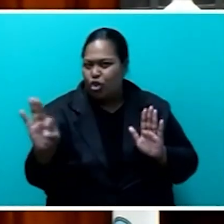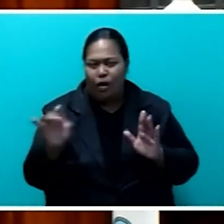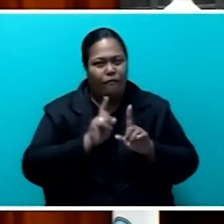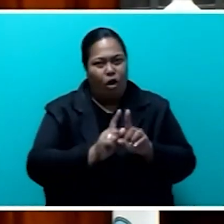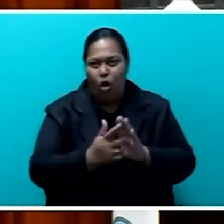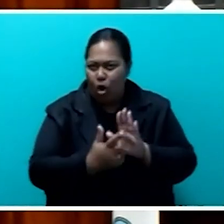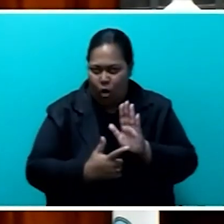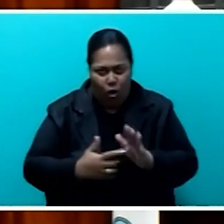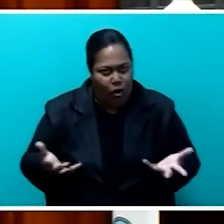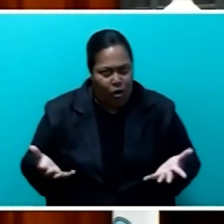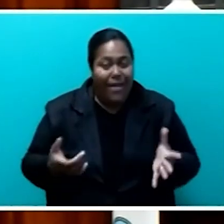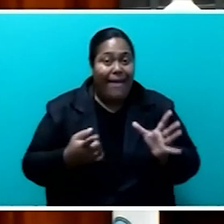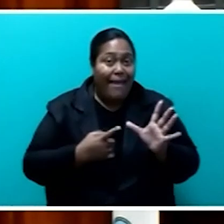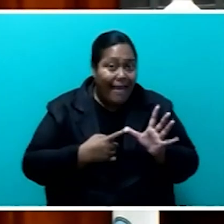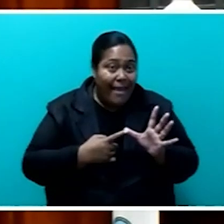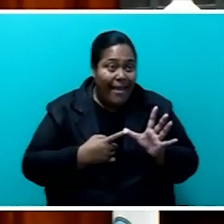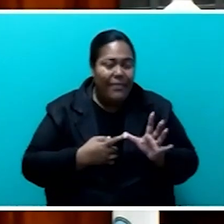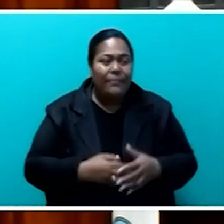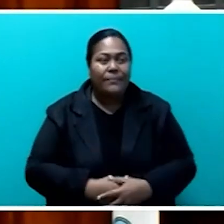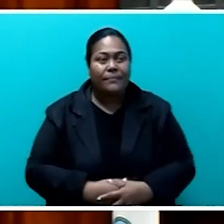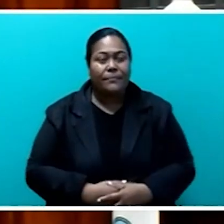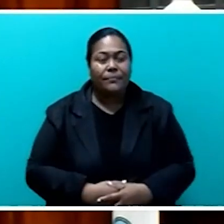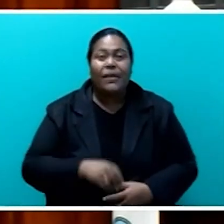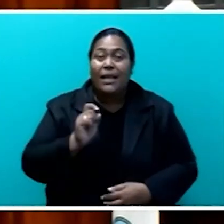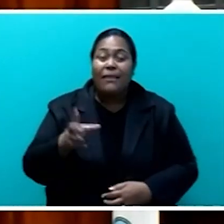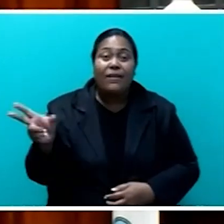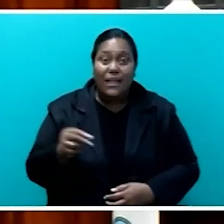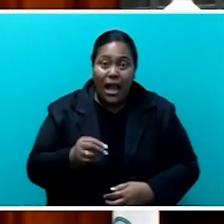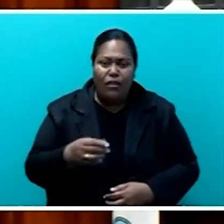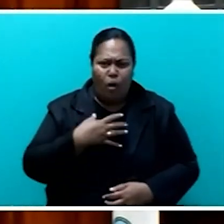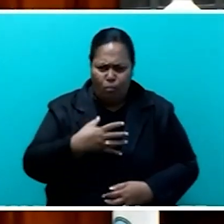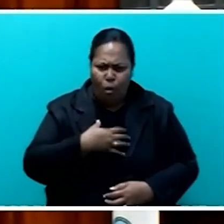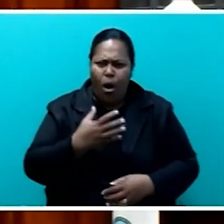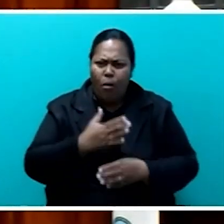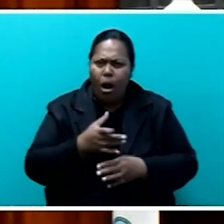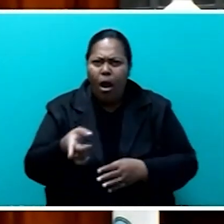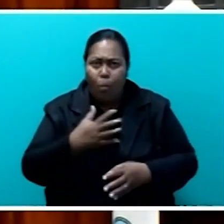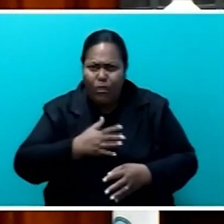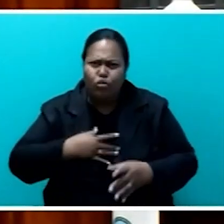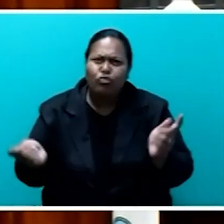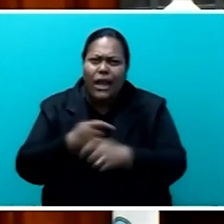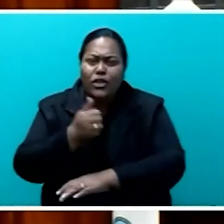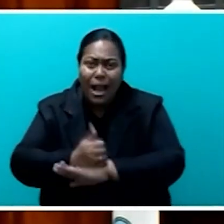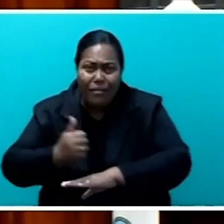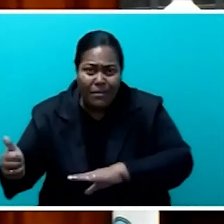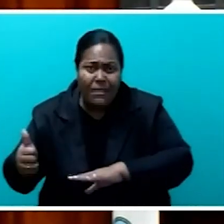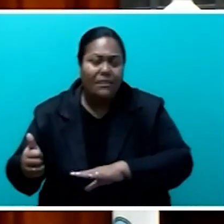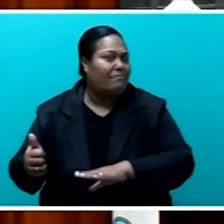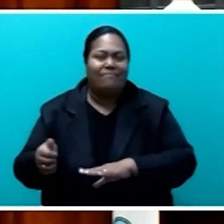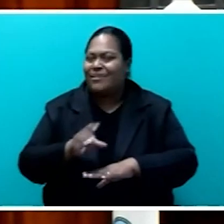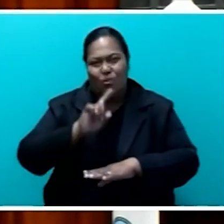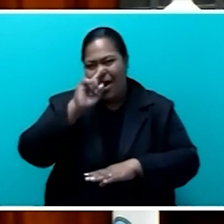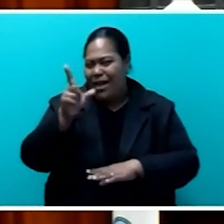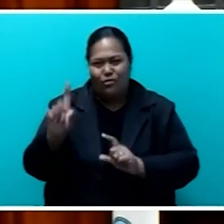and A, anything done to further that attempt is invalid and of no force or effect,